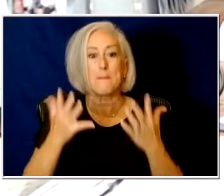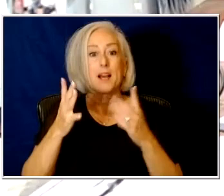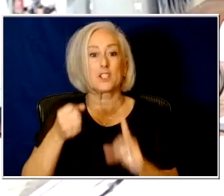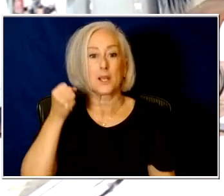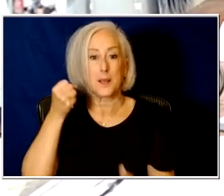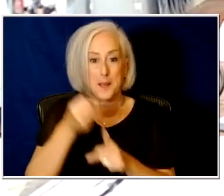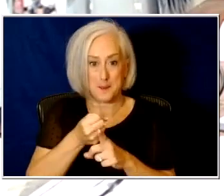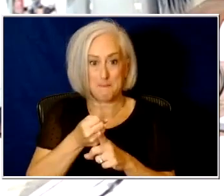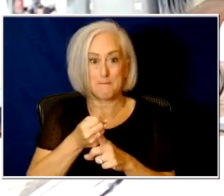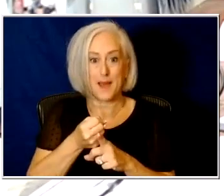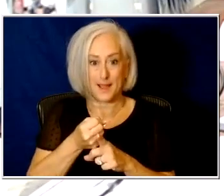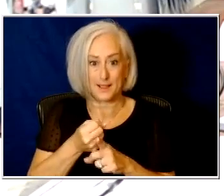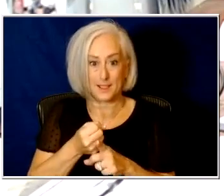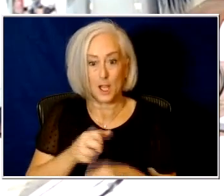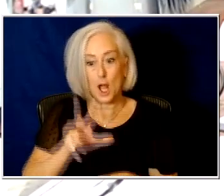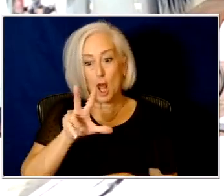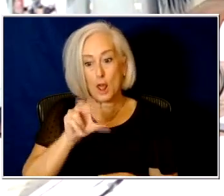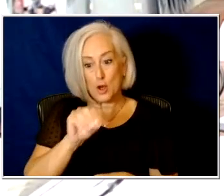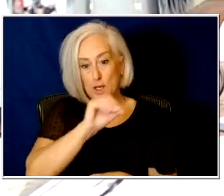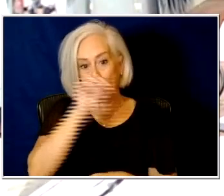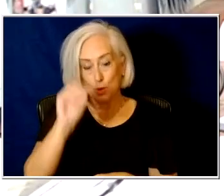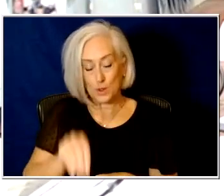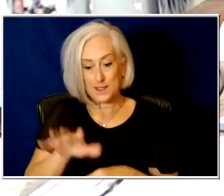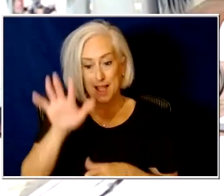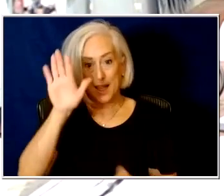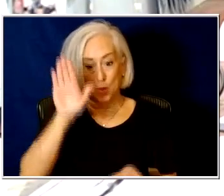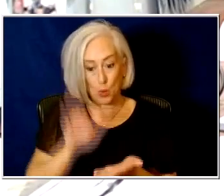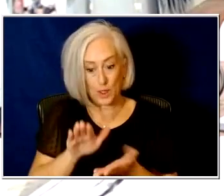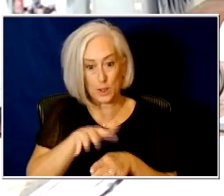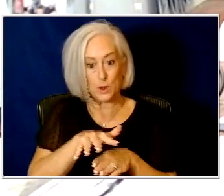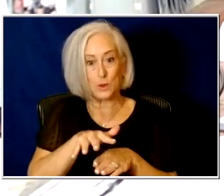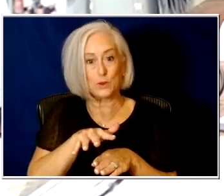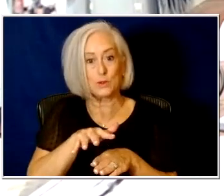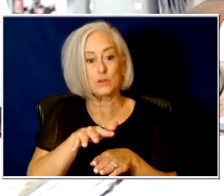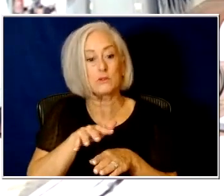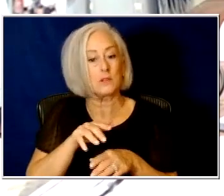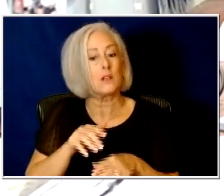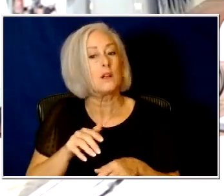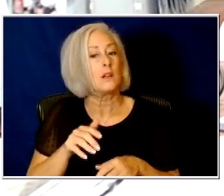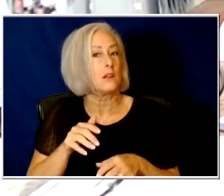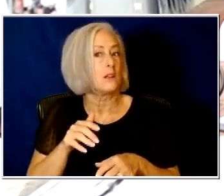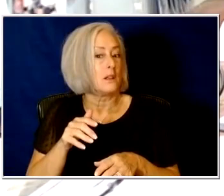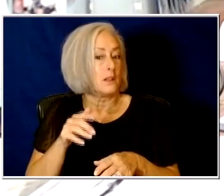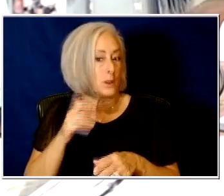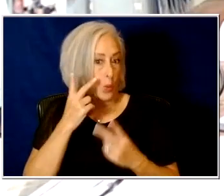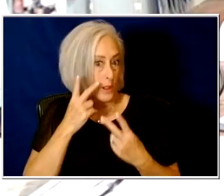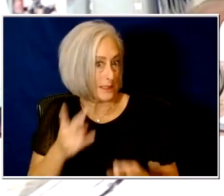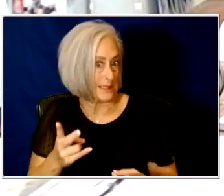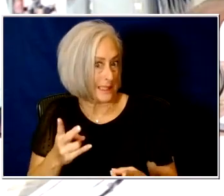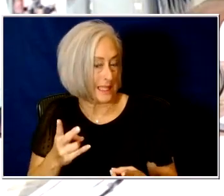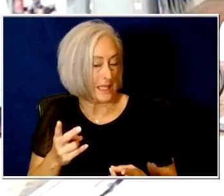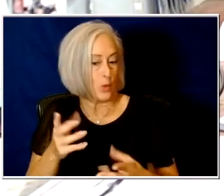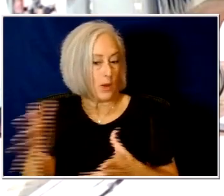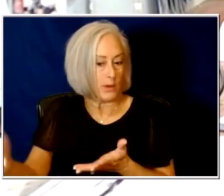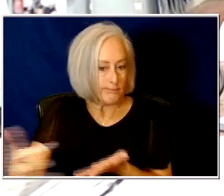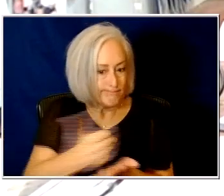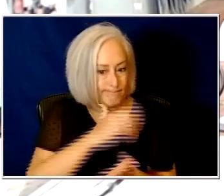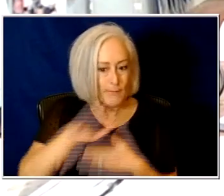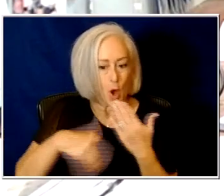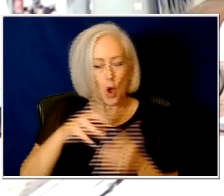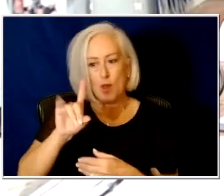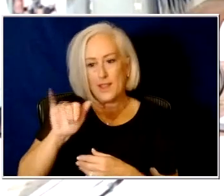that 30% slowing is what was reported in the press release. When we get the fuller data set, we'll understand that a little bit better. But